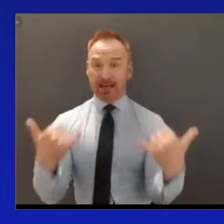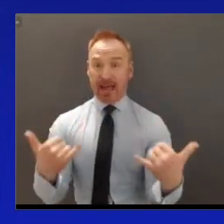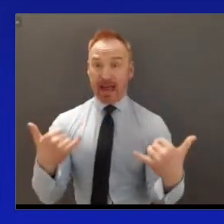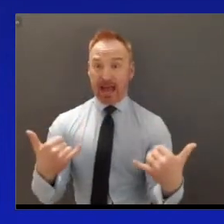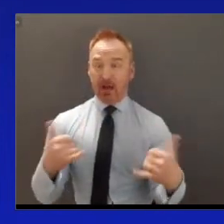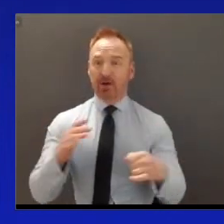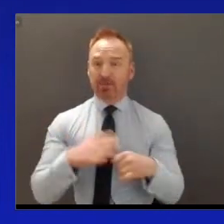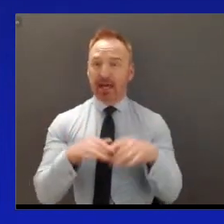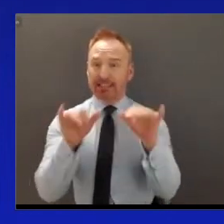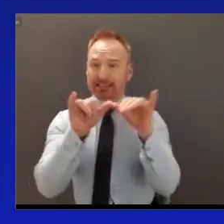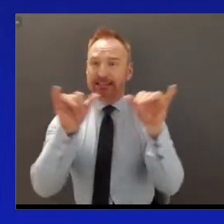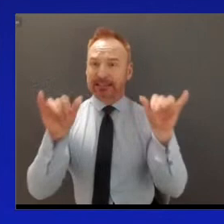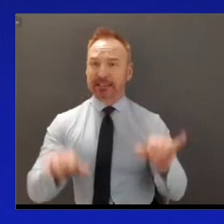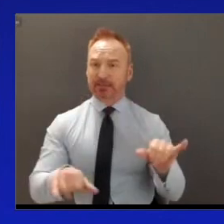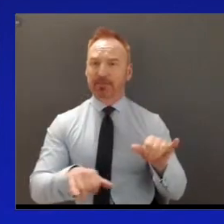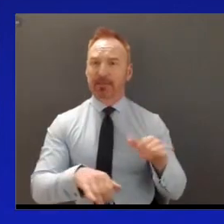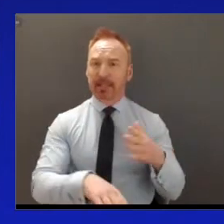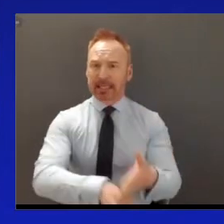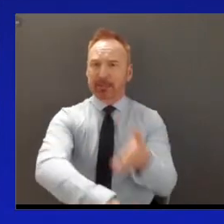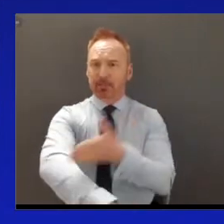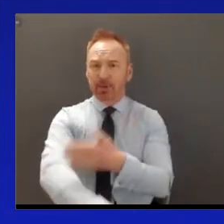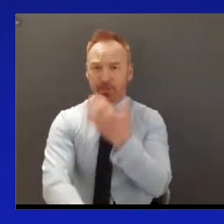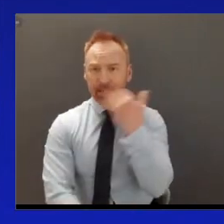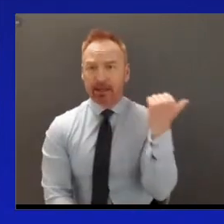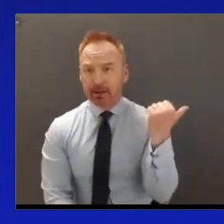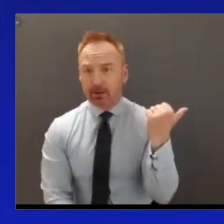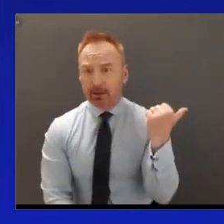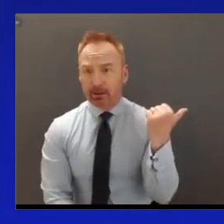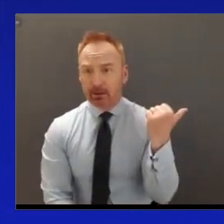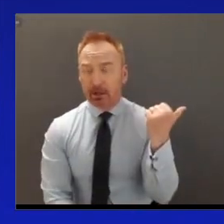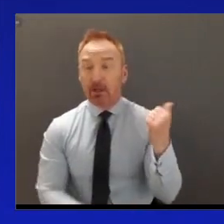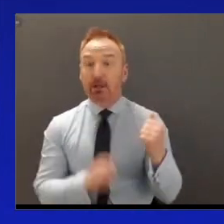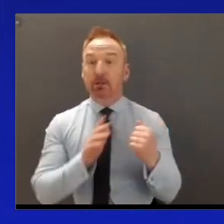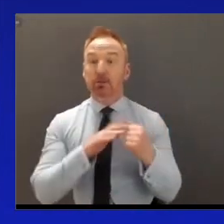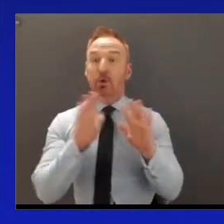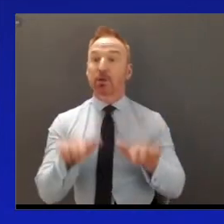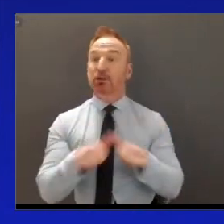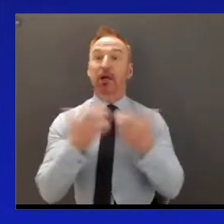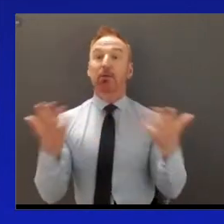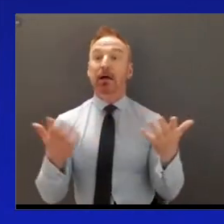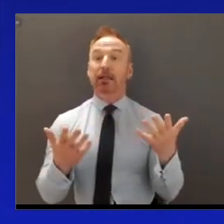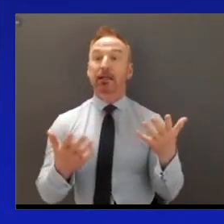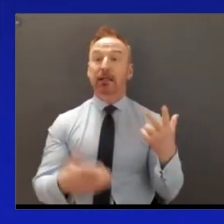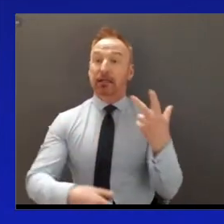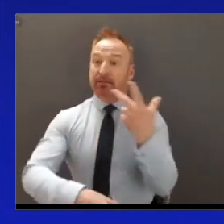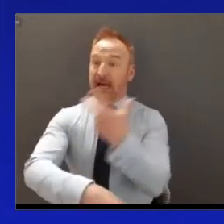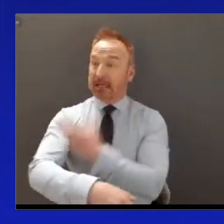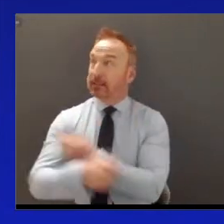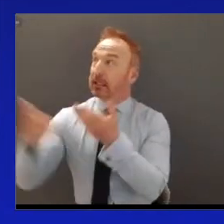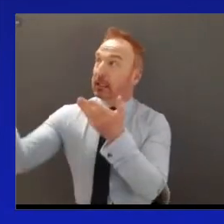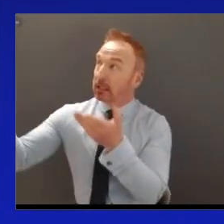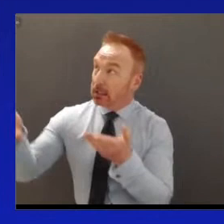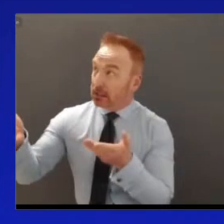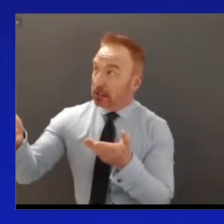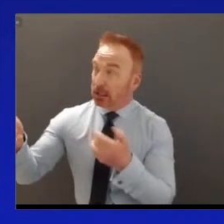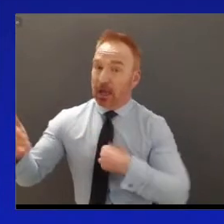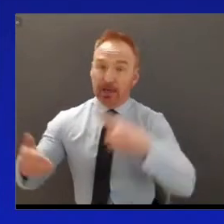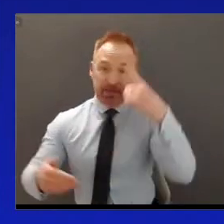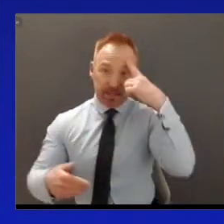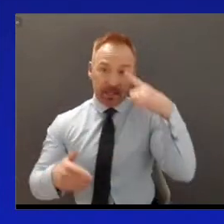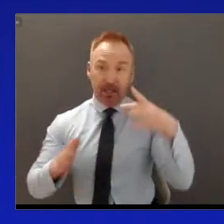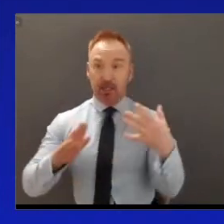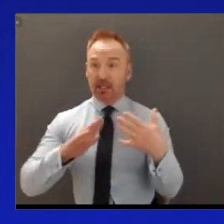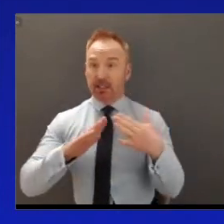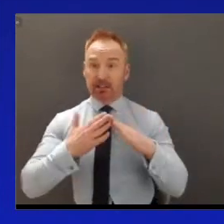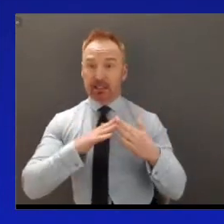to complete that task. The challenge is vaccine supply. That I believe, with the city's leadership and support,